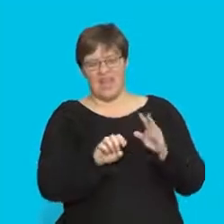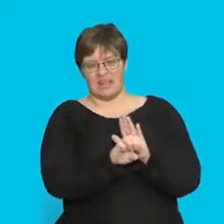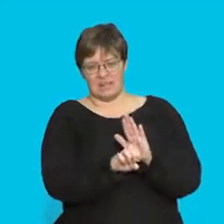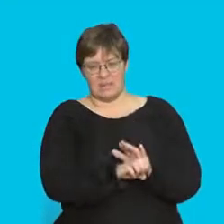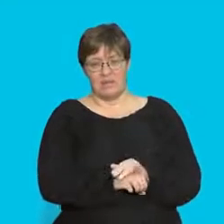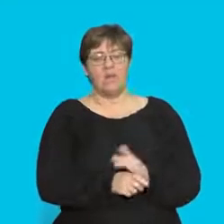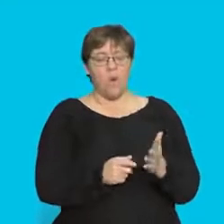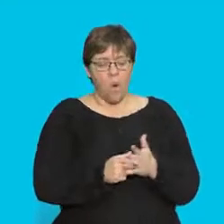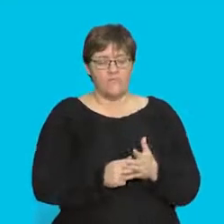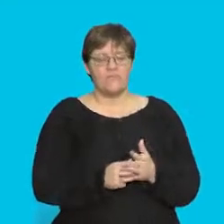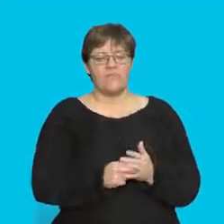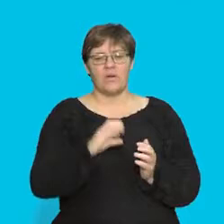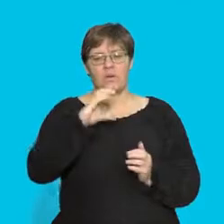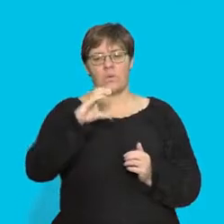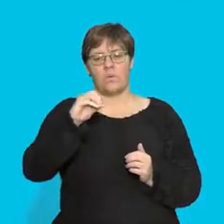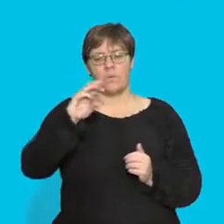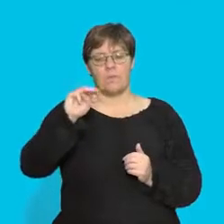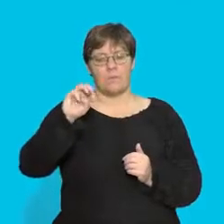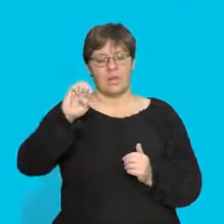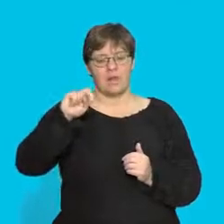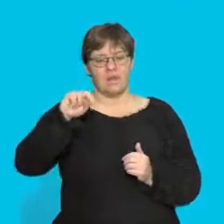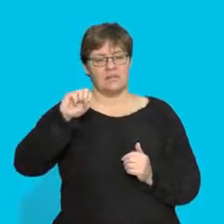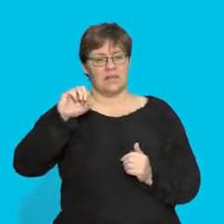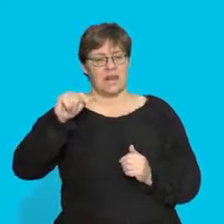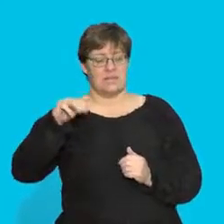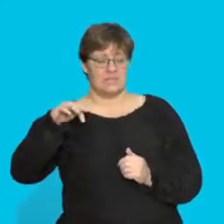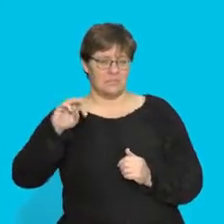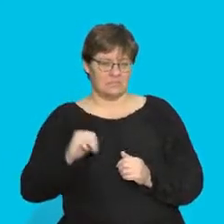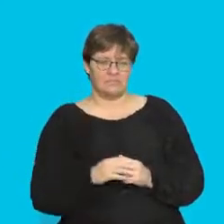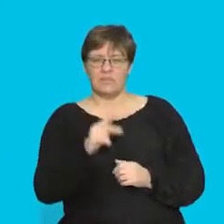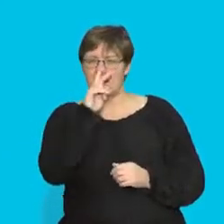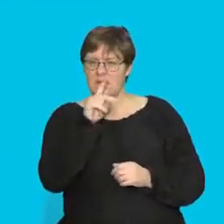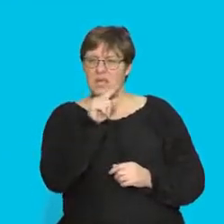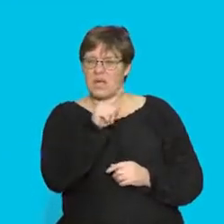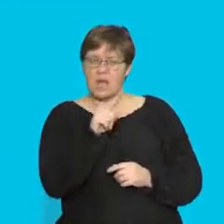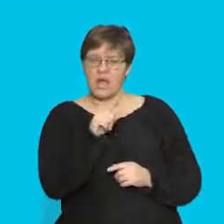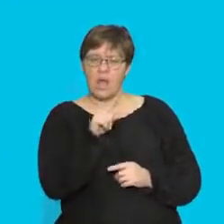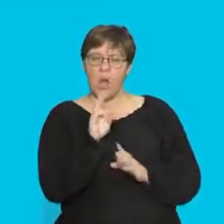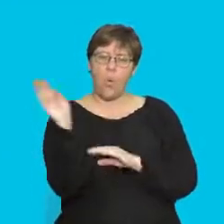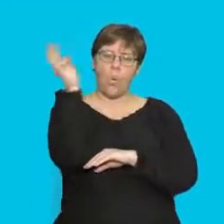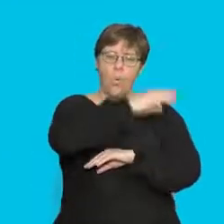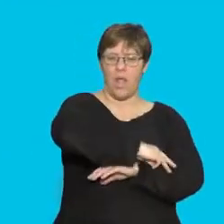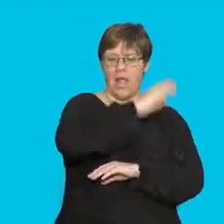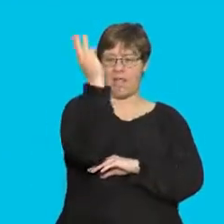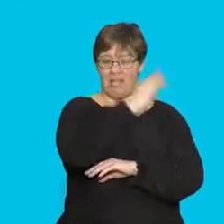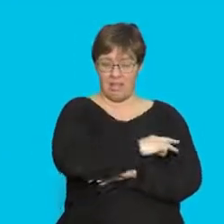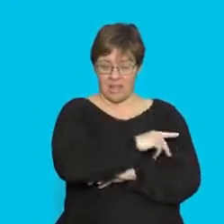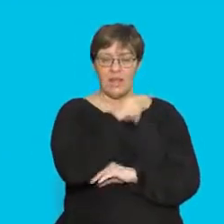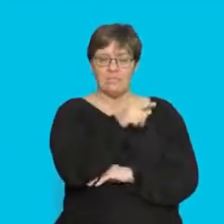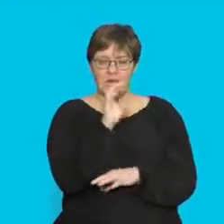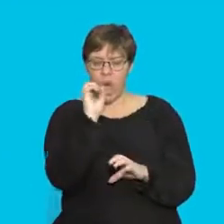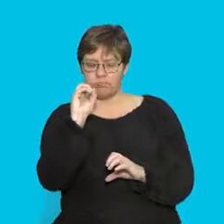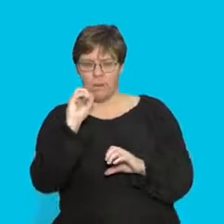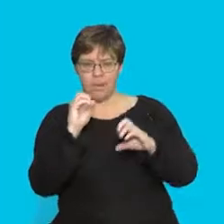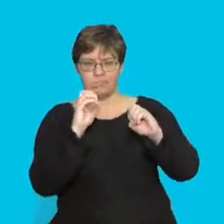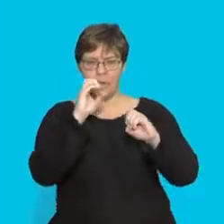commensalism. All right, on this whale, you might see these little bumps.